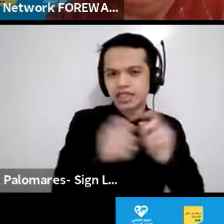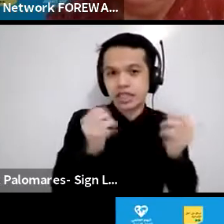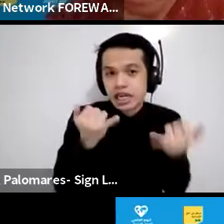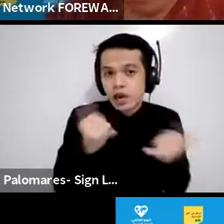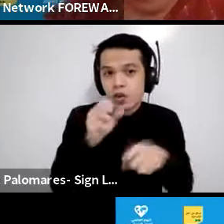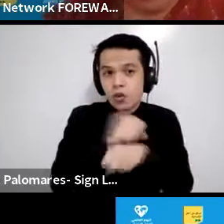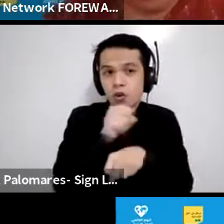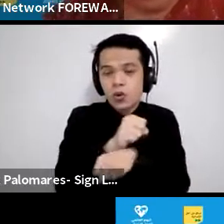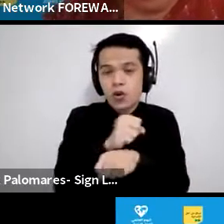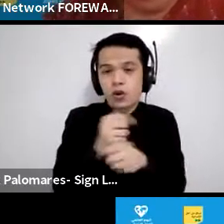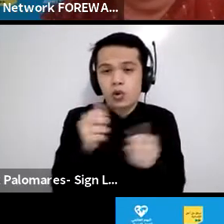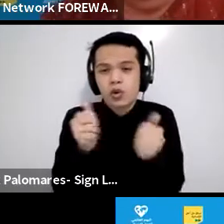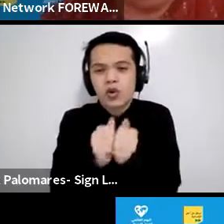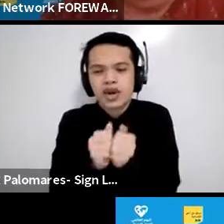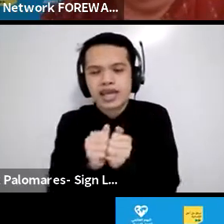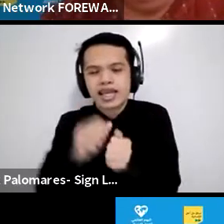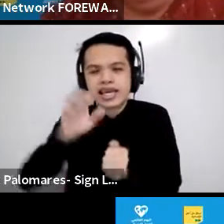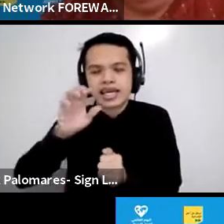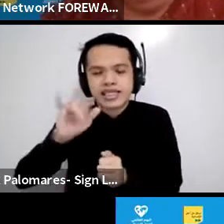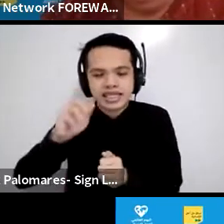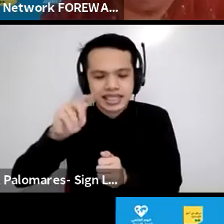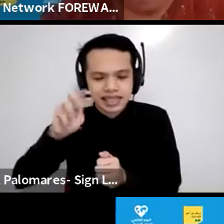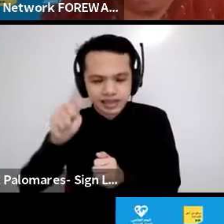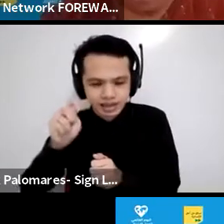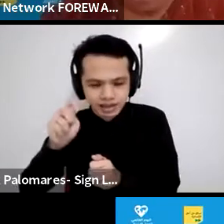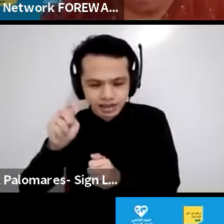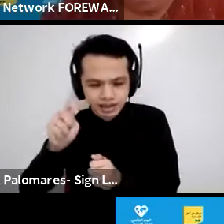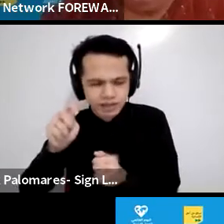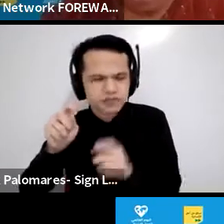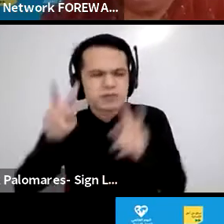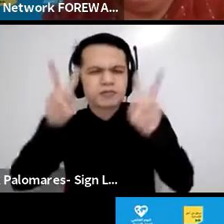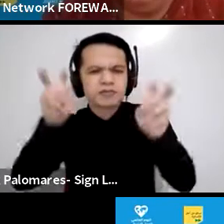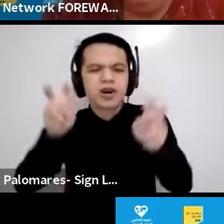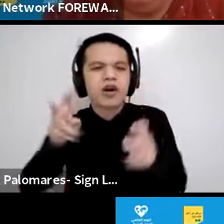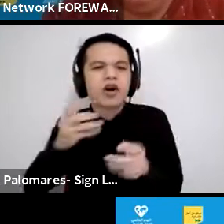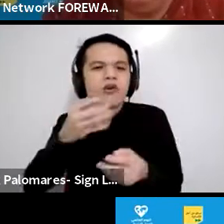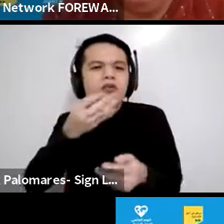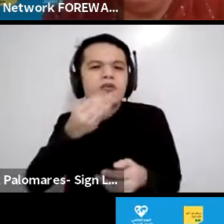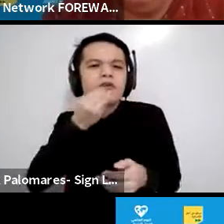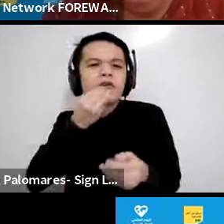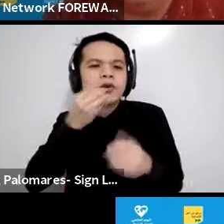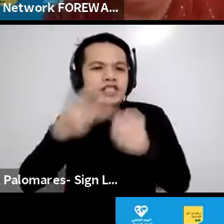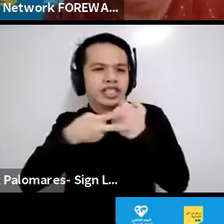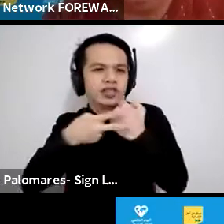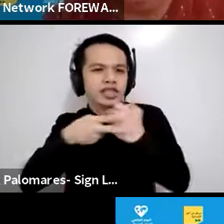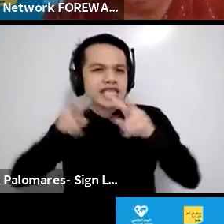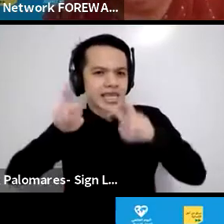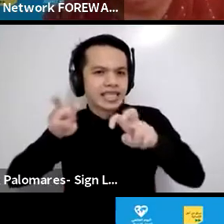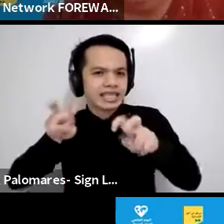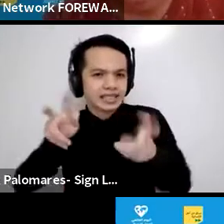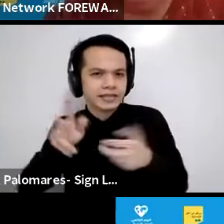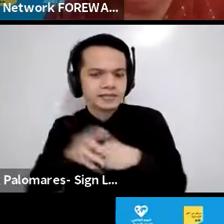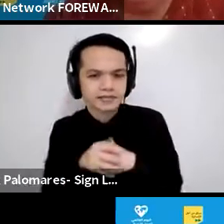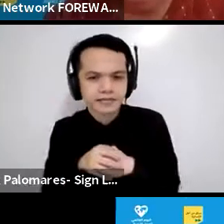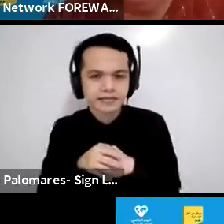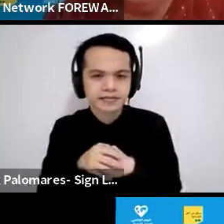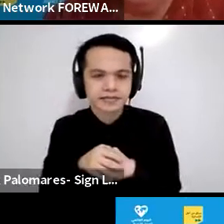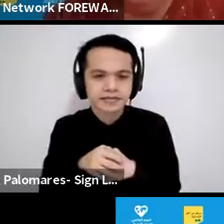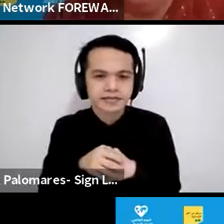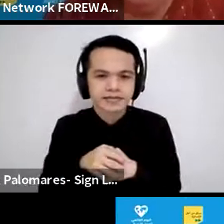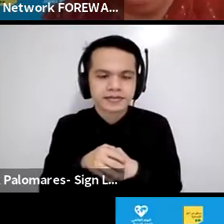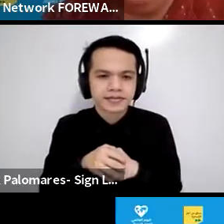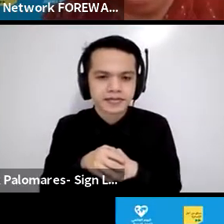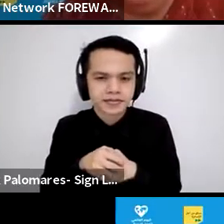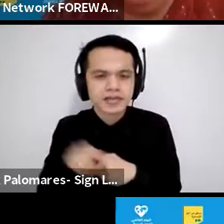work with CIAT and we develop what we call the climate change food security analysis. You know,